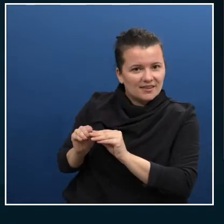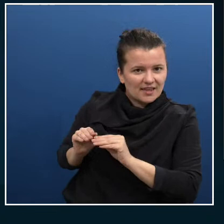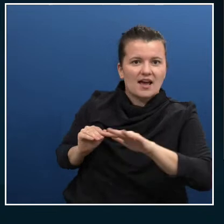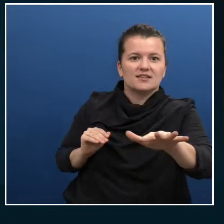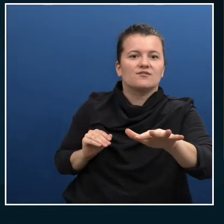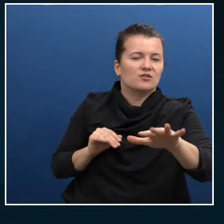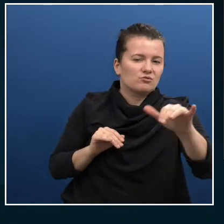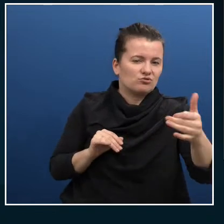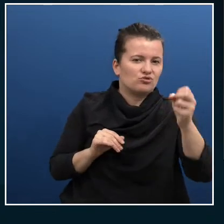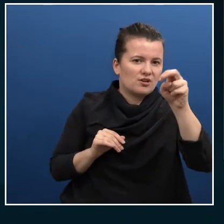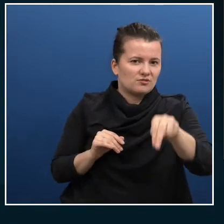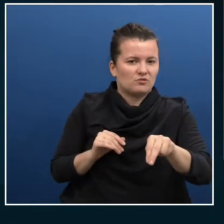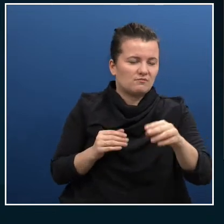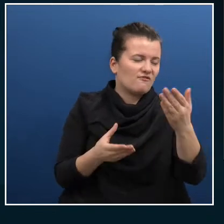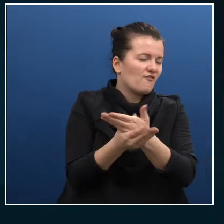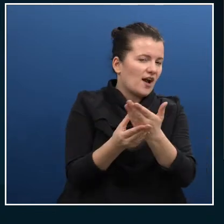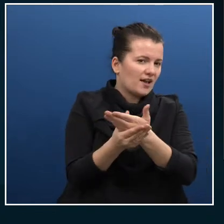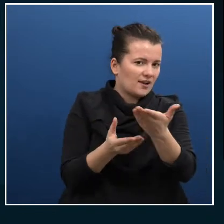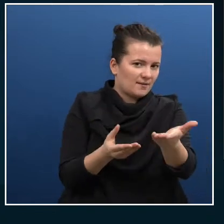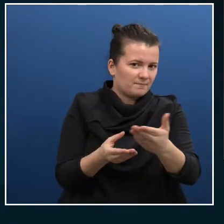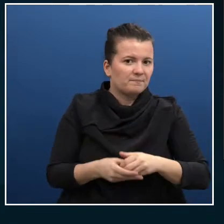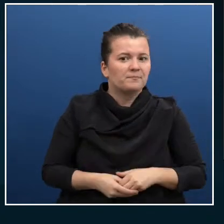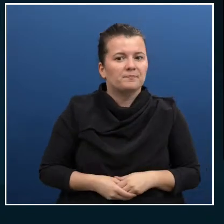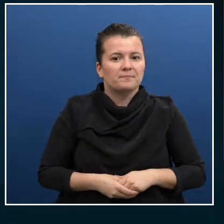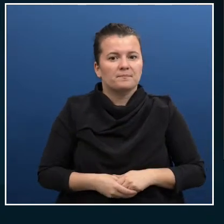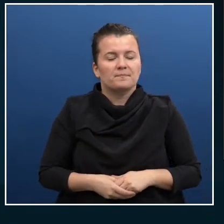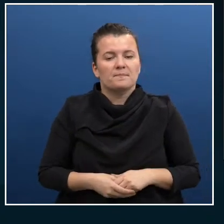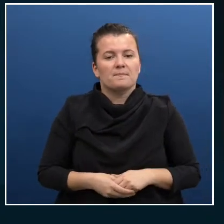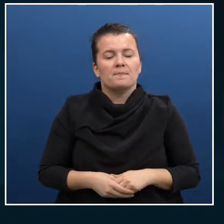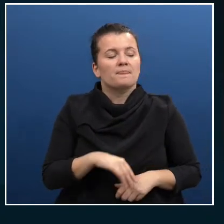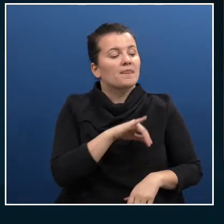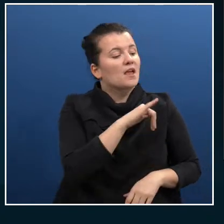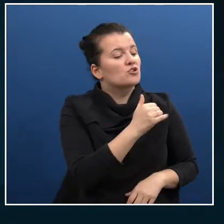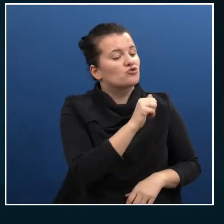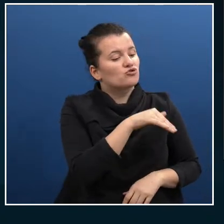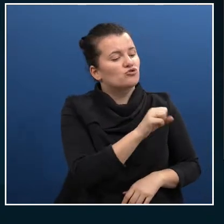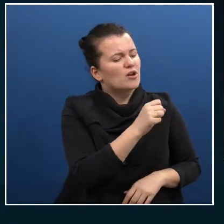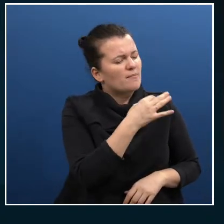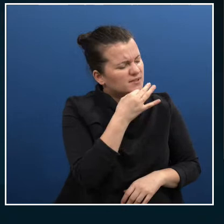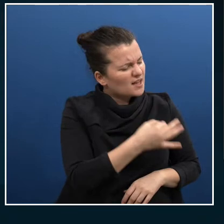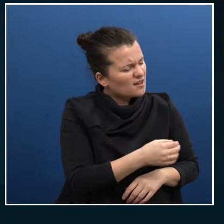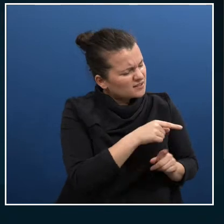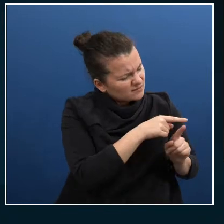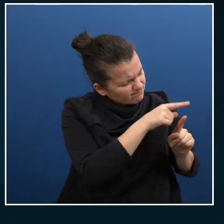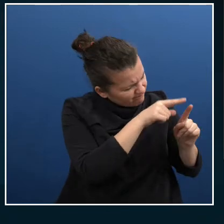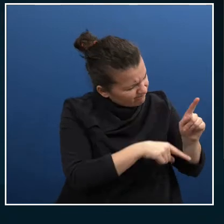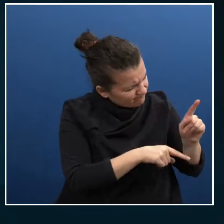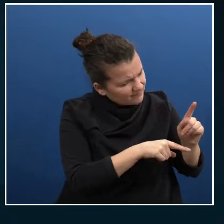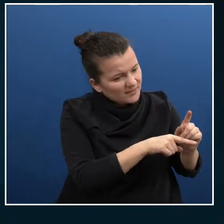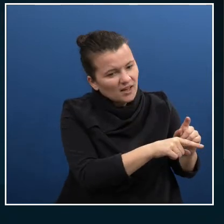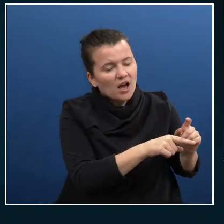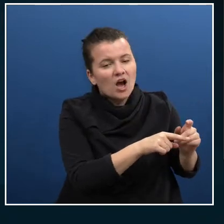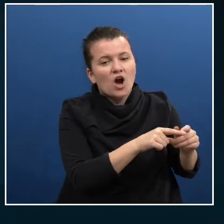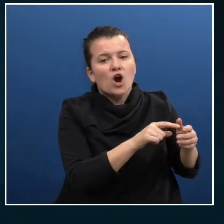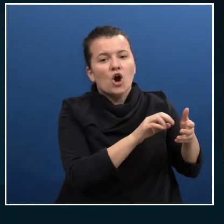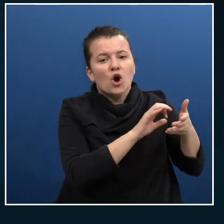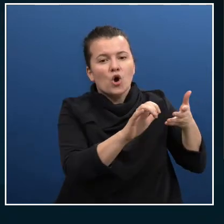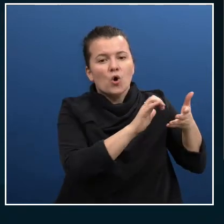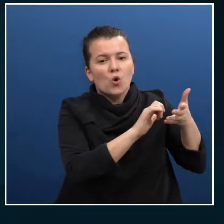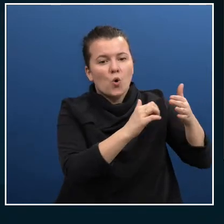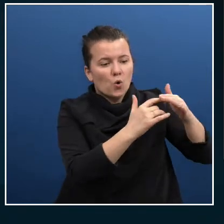So, and another question from James is if there's a limit to the code lines in a Bicep